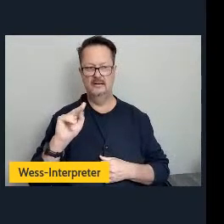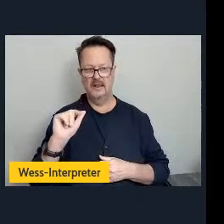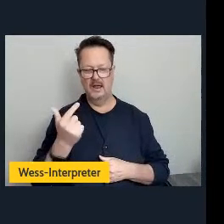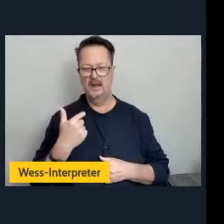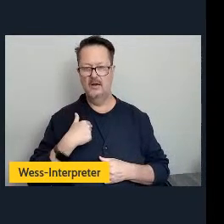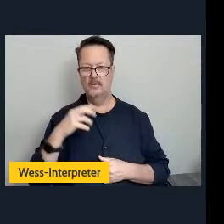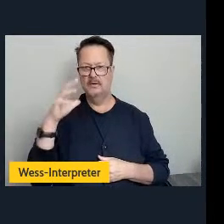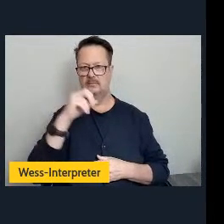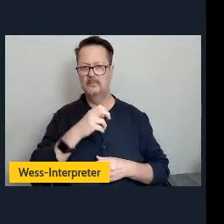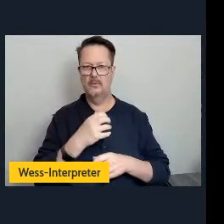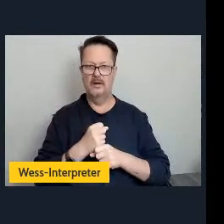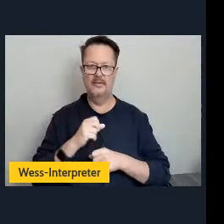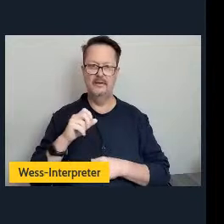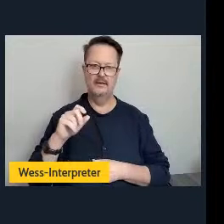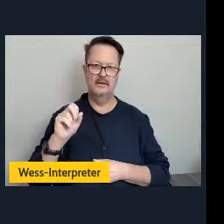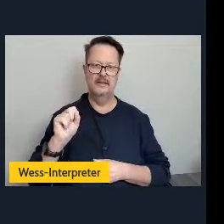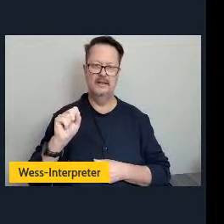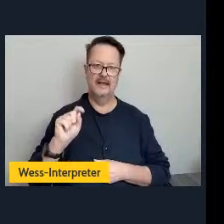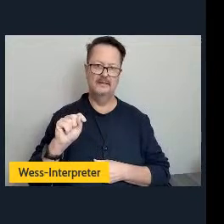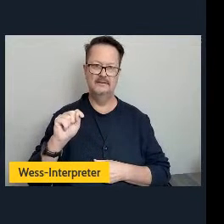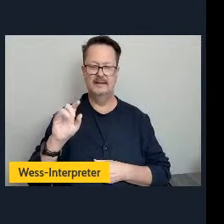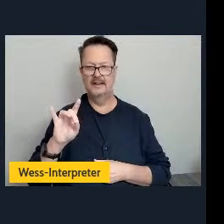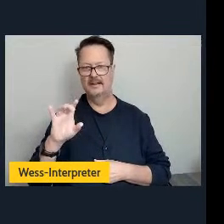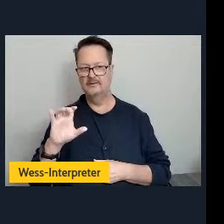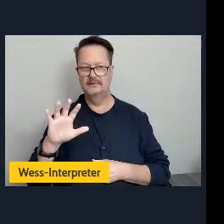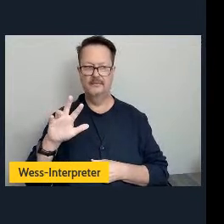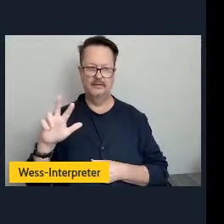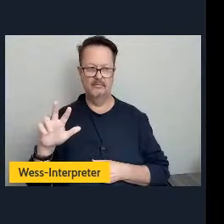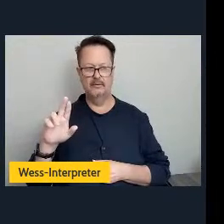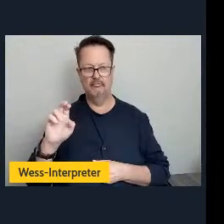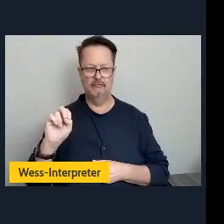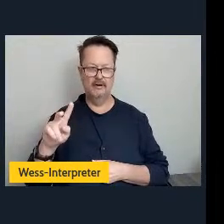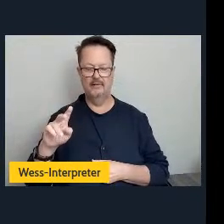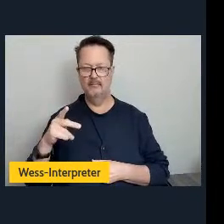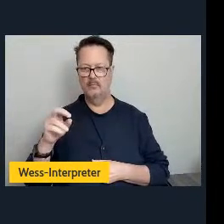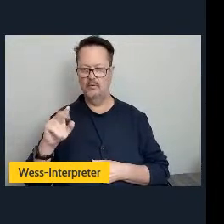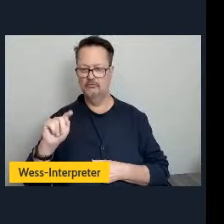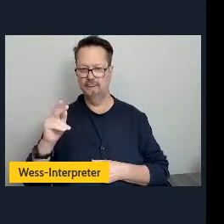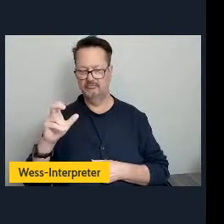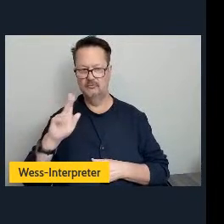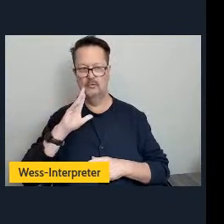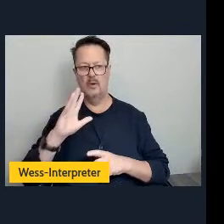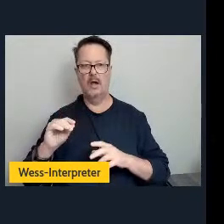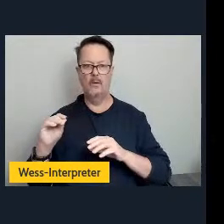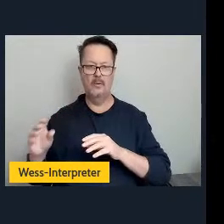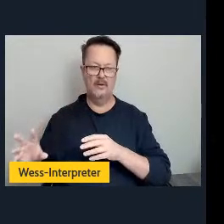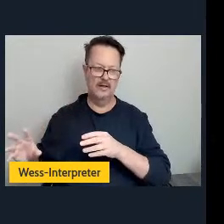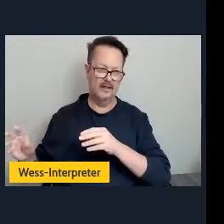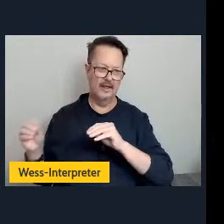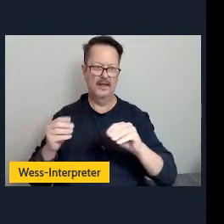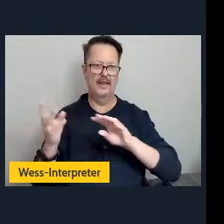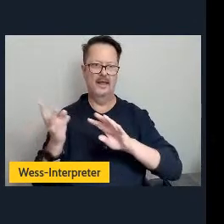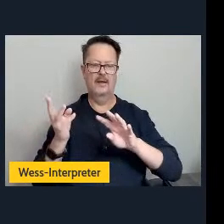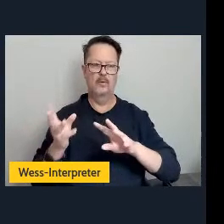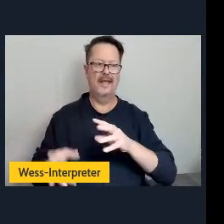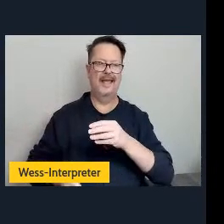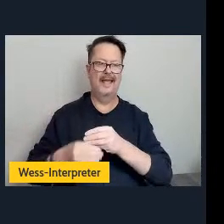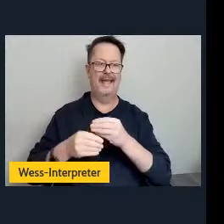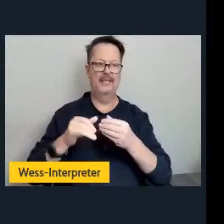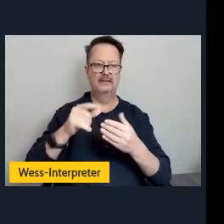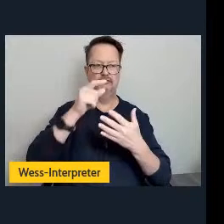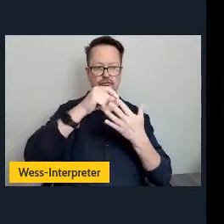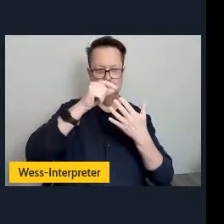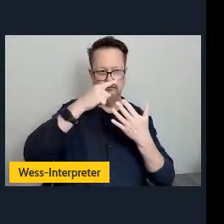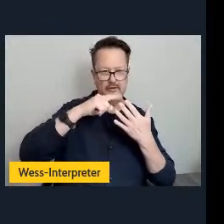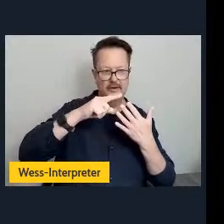NIST 853 Rev4 checks. So I'm going to import that, and we'll add these checks to our application.